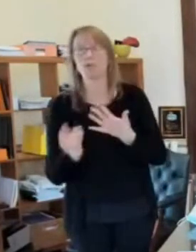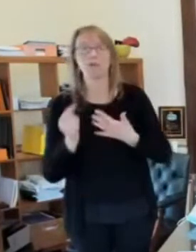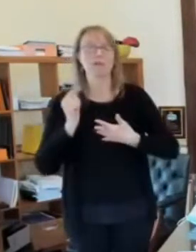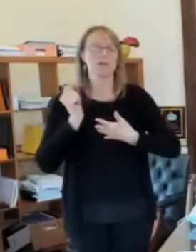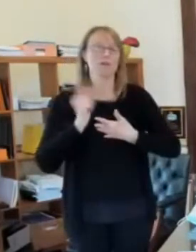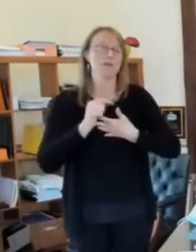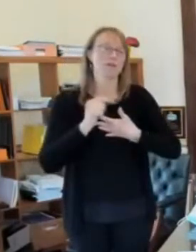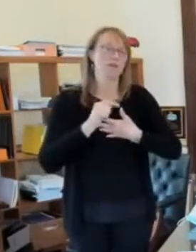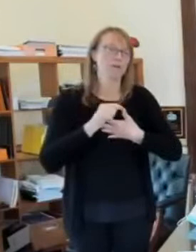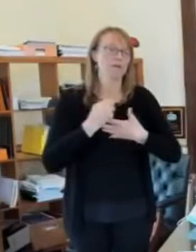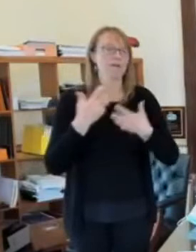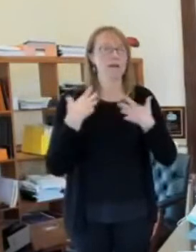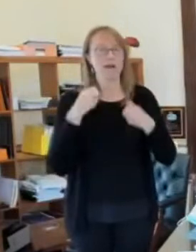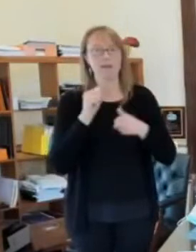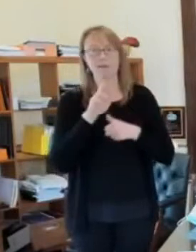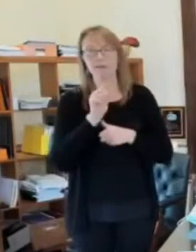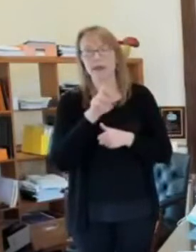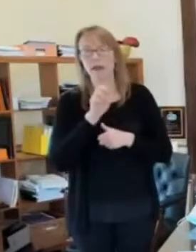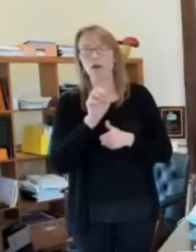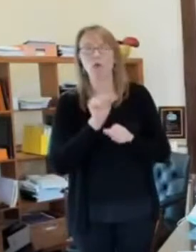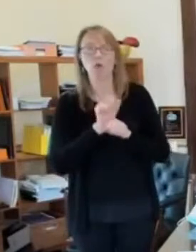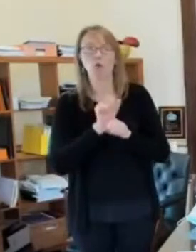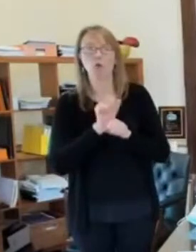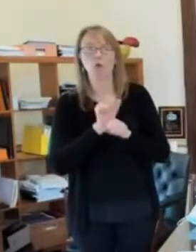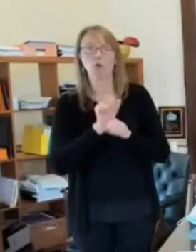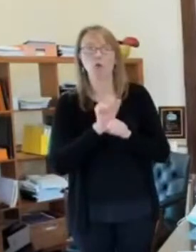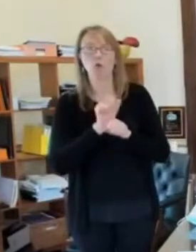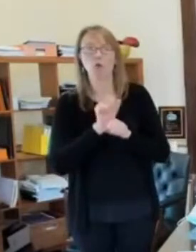And then the last thing in phase 1A